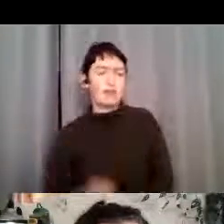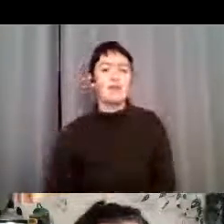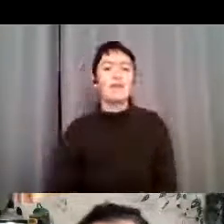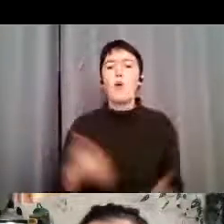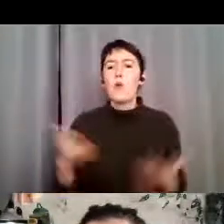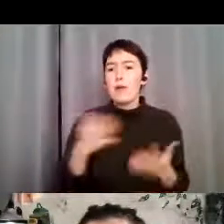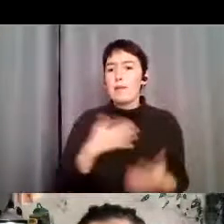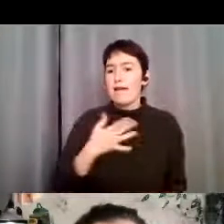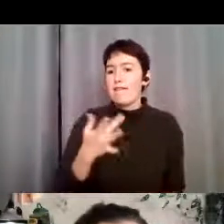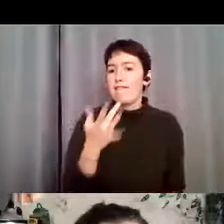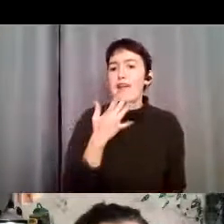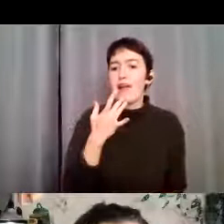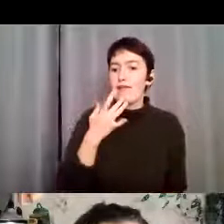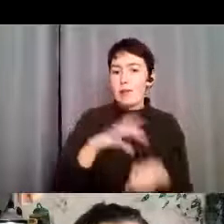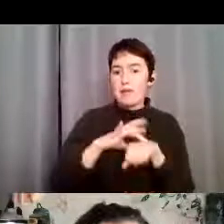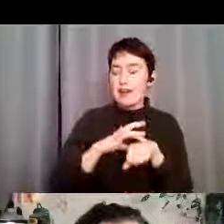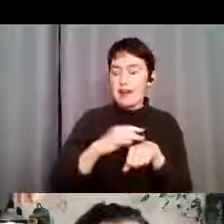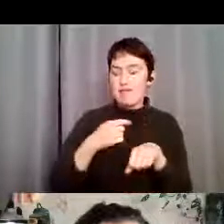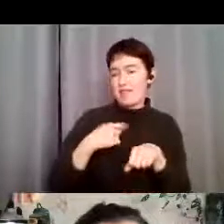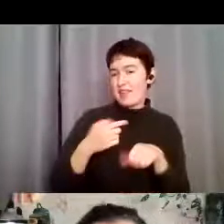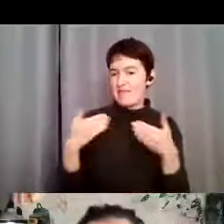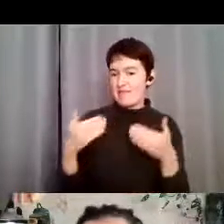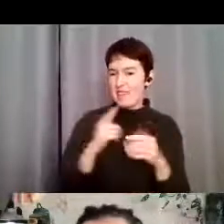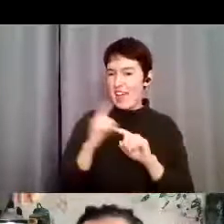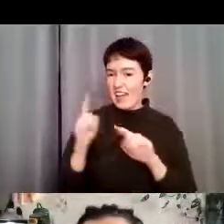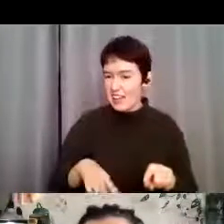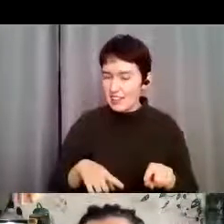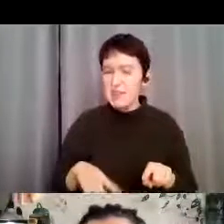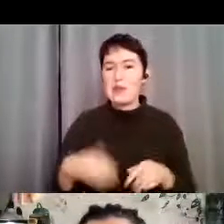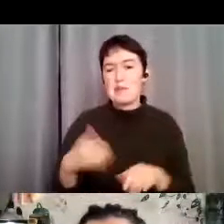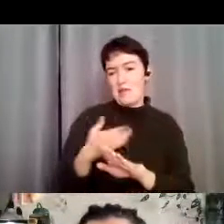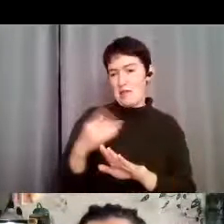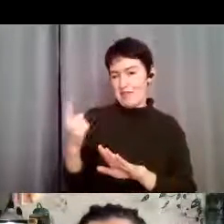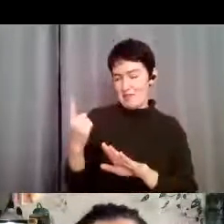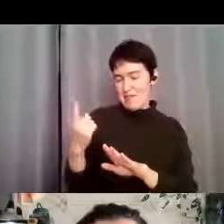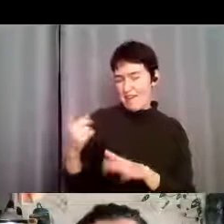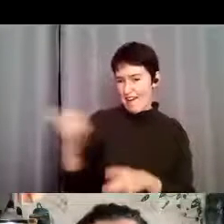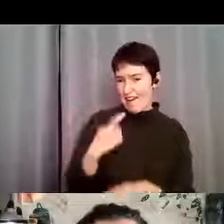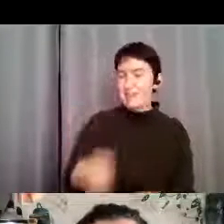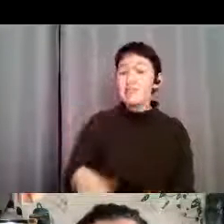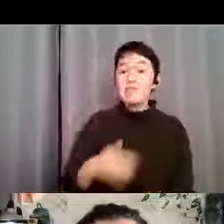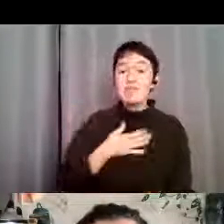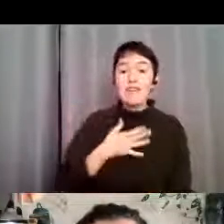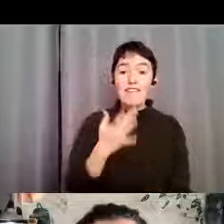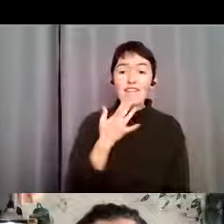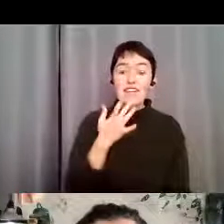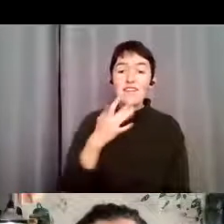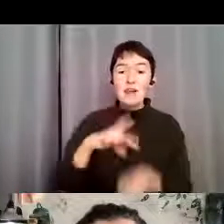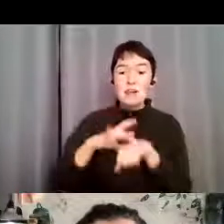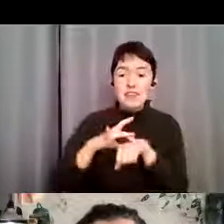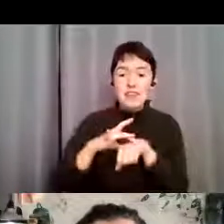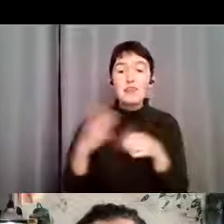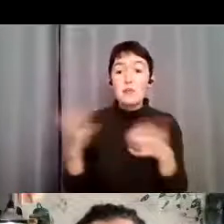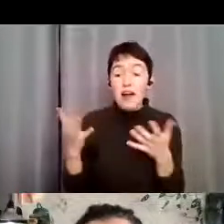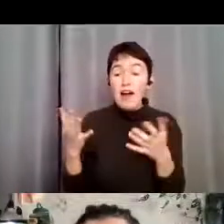would preemptively answer that one in advance before someone asks it. My favorite planet, of course, is planet